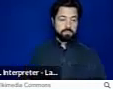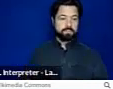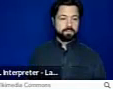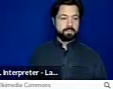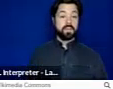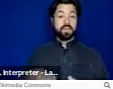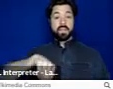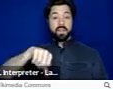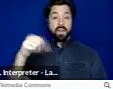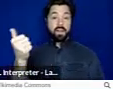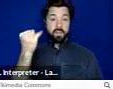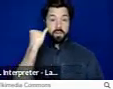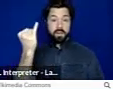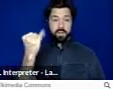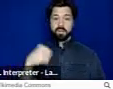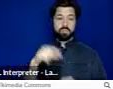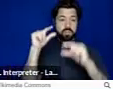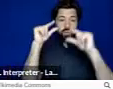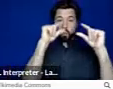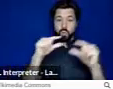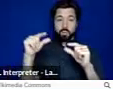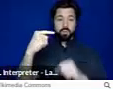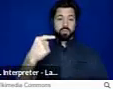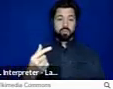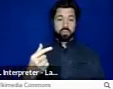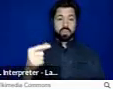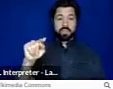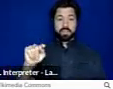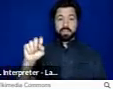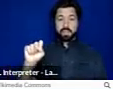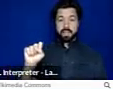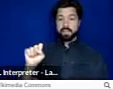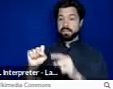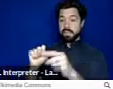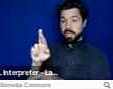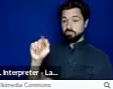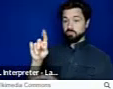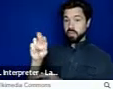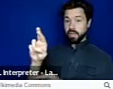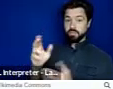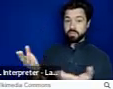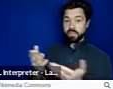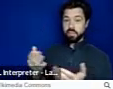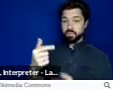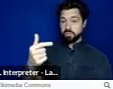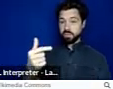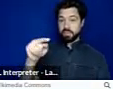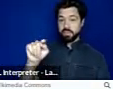simply Google it, right? GTS, Mr. Rader is in the room, right? Google that stuff.